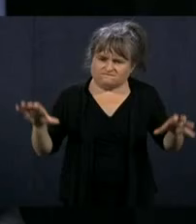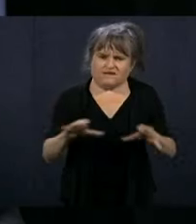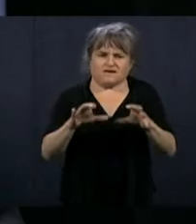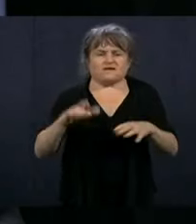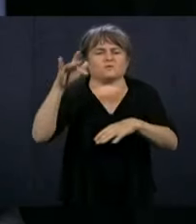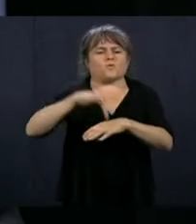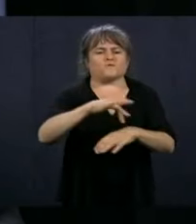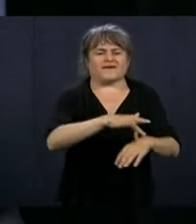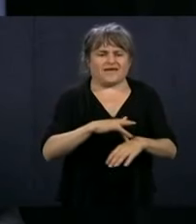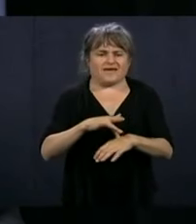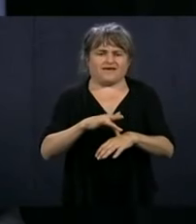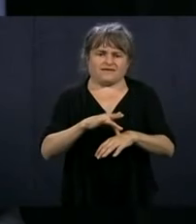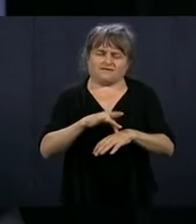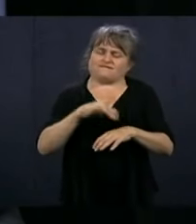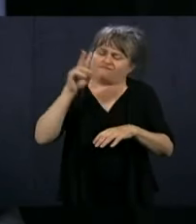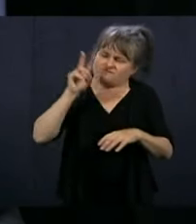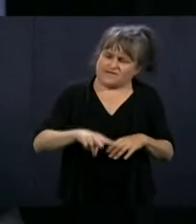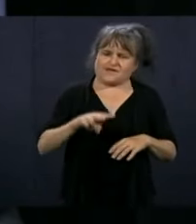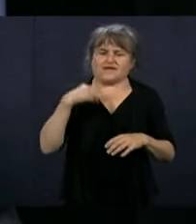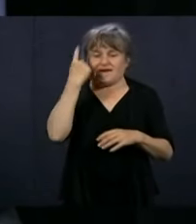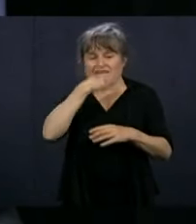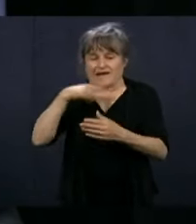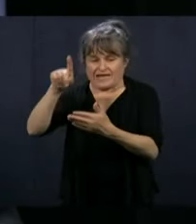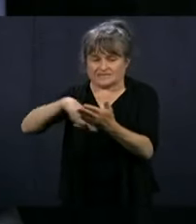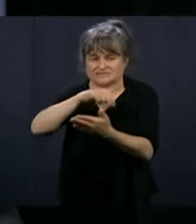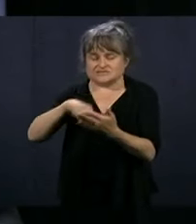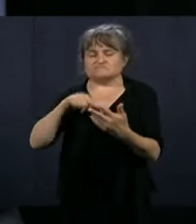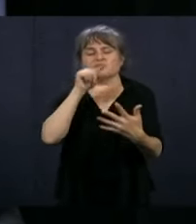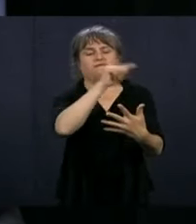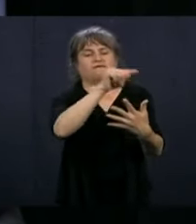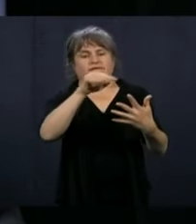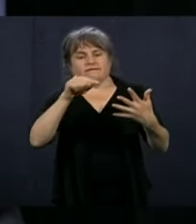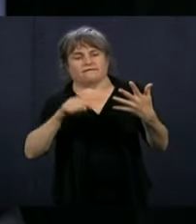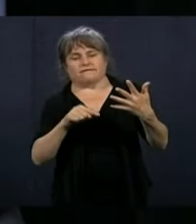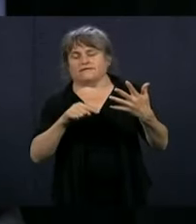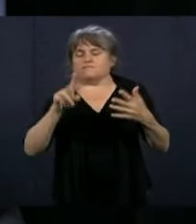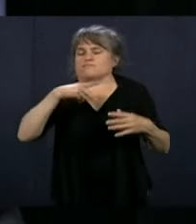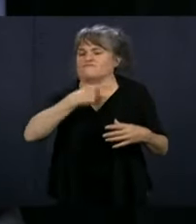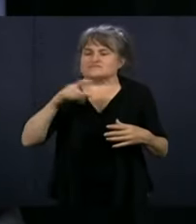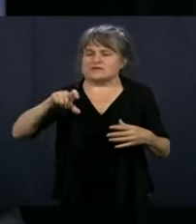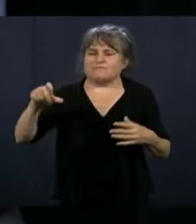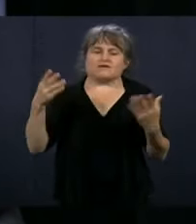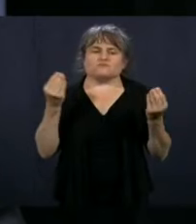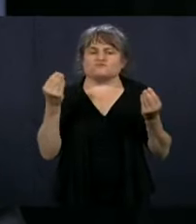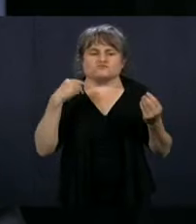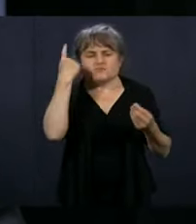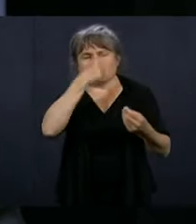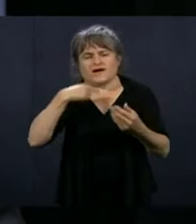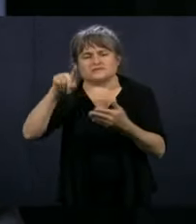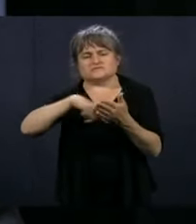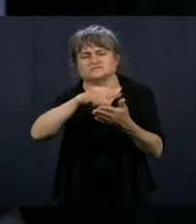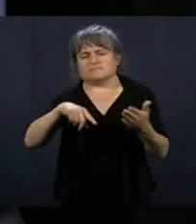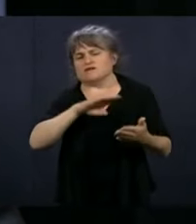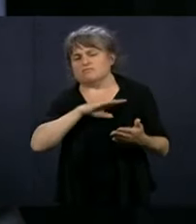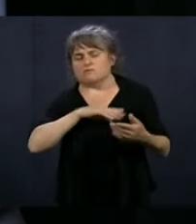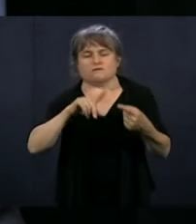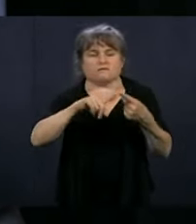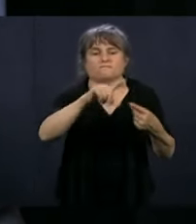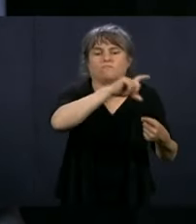have racism completely disappear in Quebec in all domains, including in the